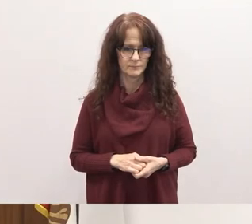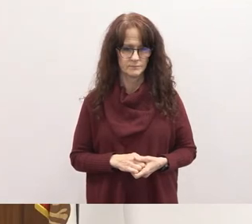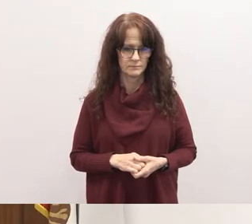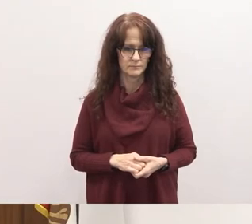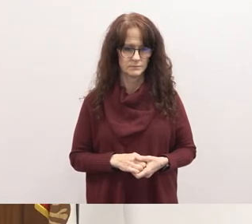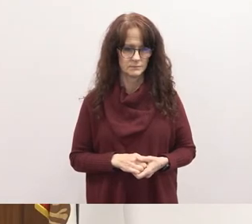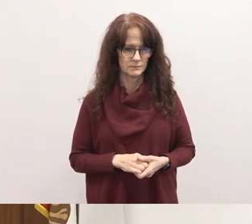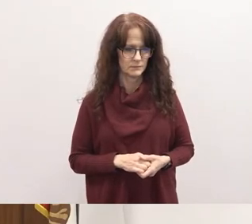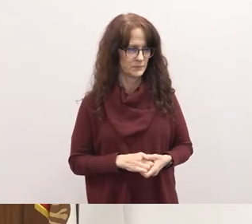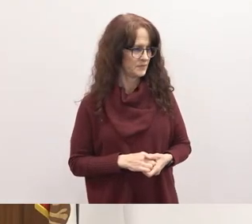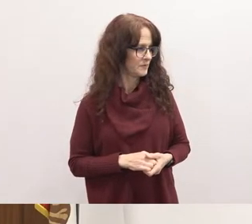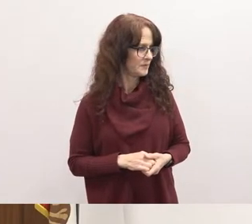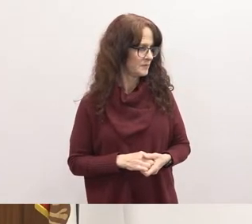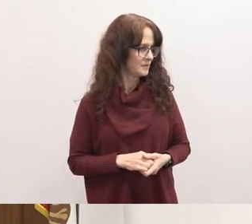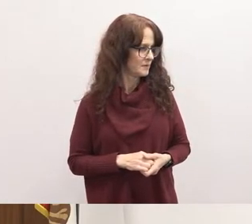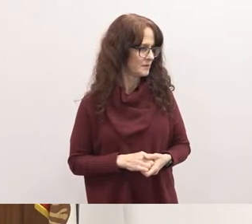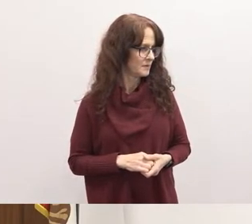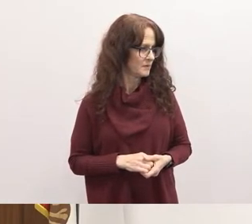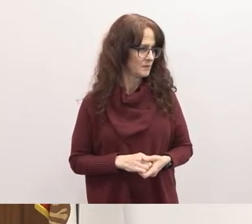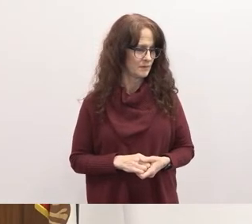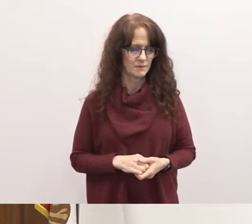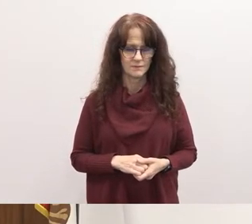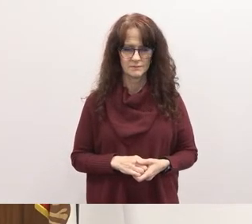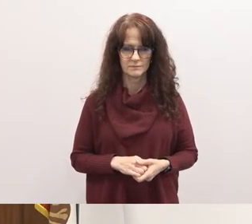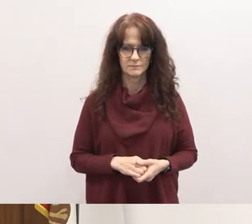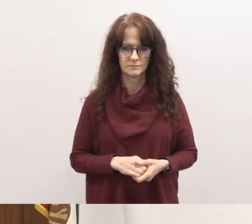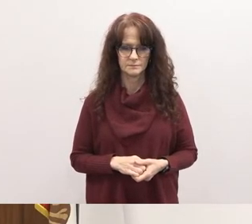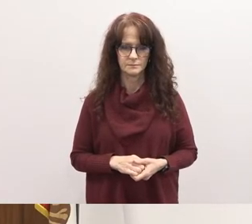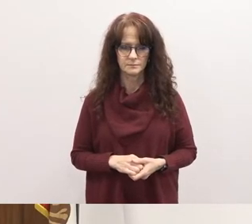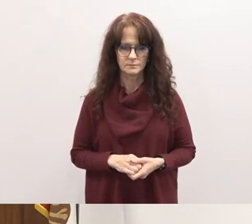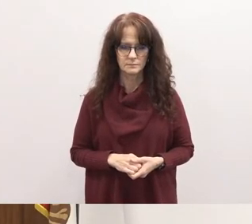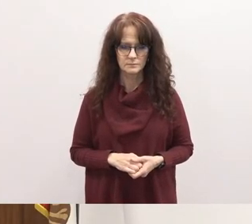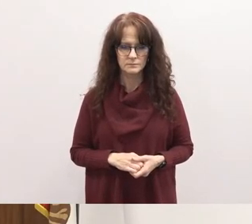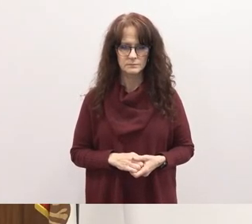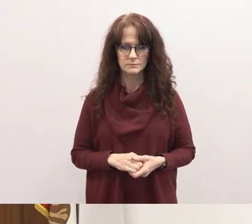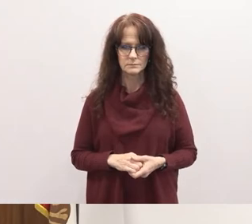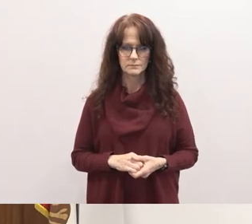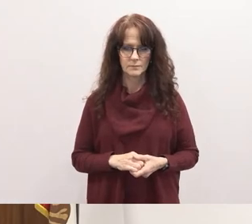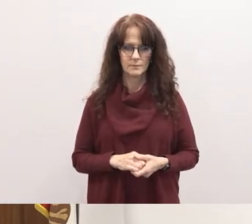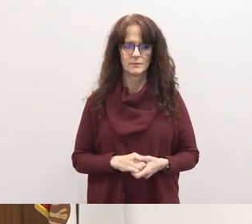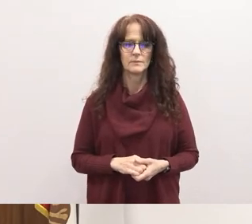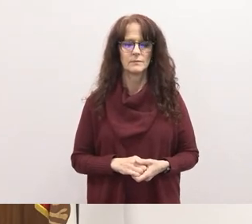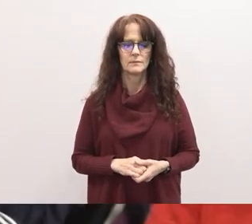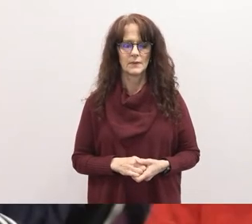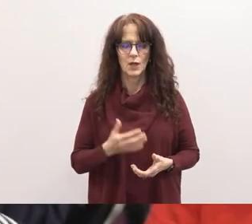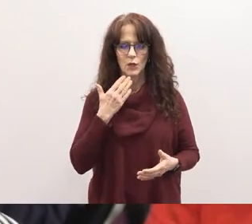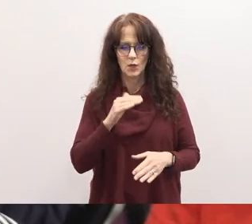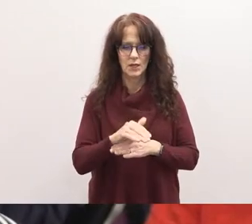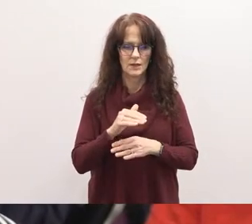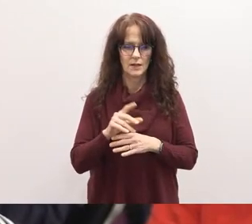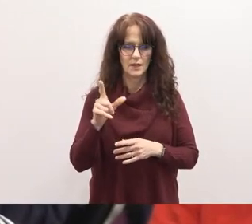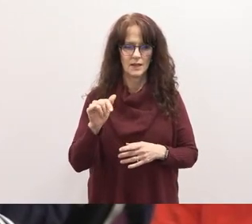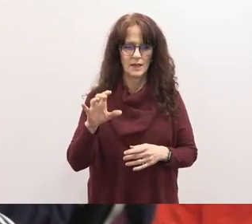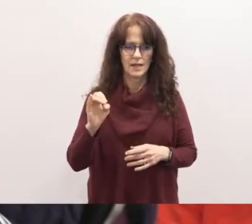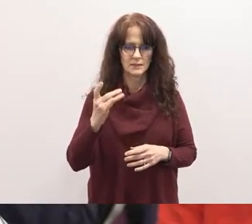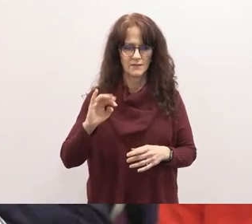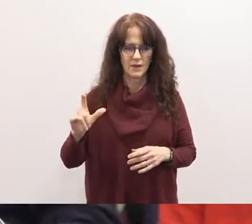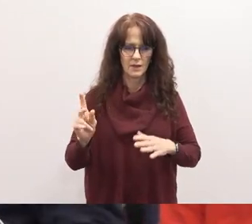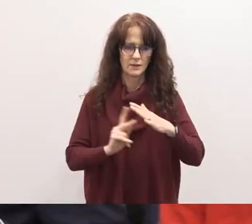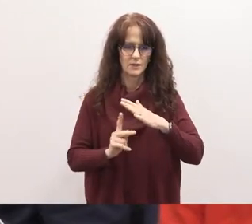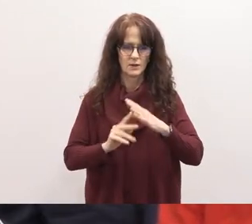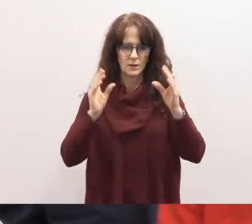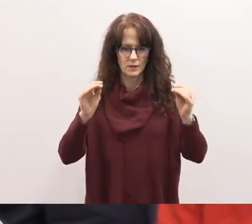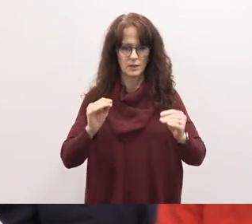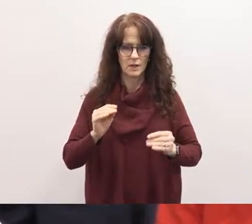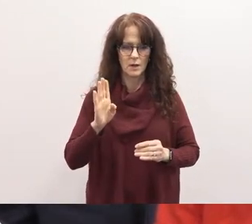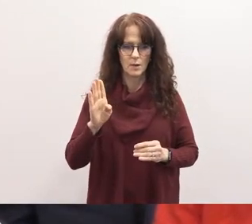stop? Yep. And she's out. Good evening. My name is Lily Escovel, and I'm a kindergarten teacher